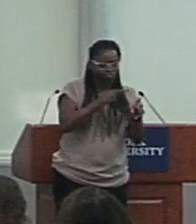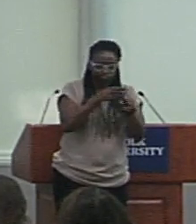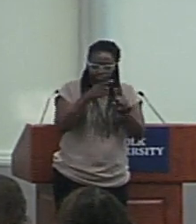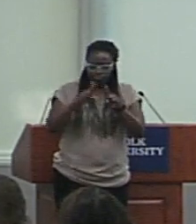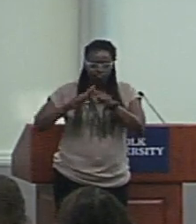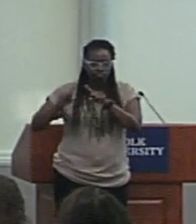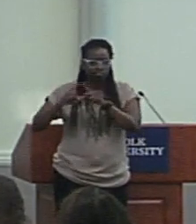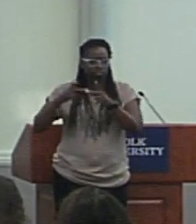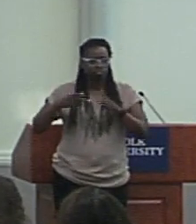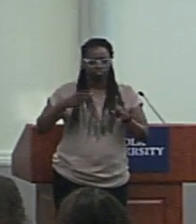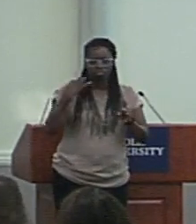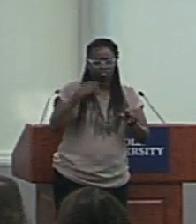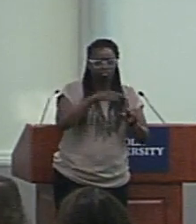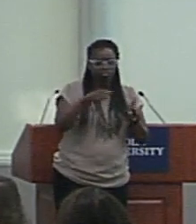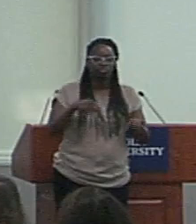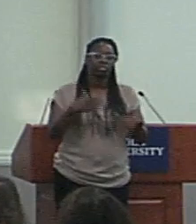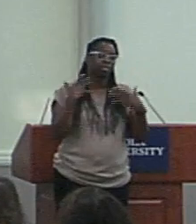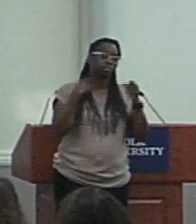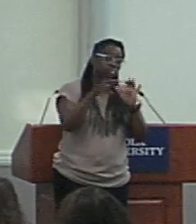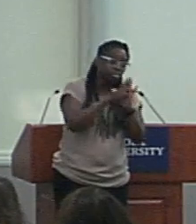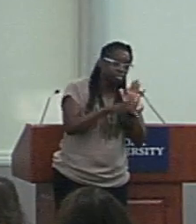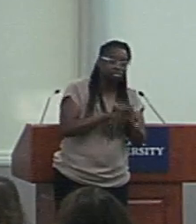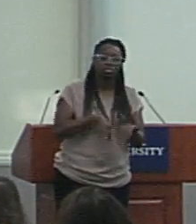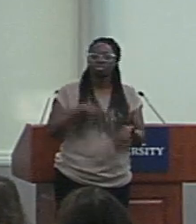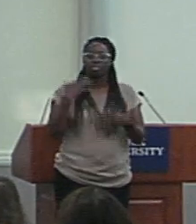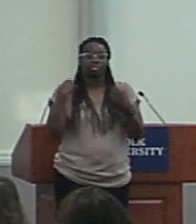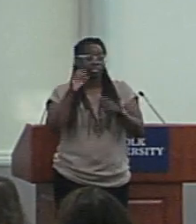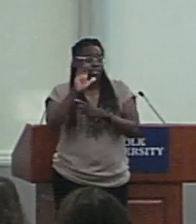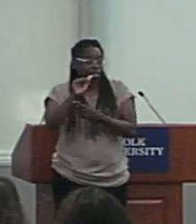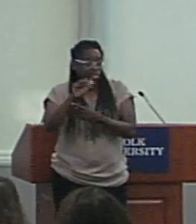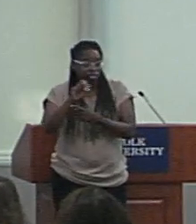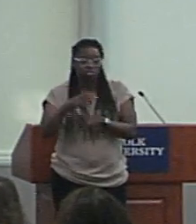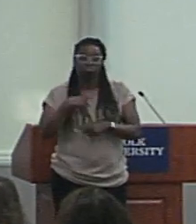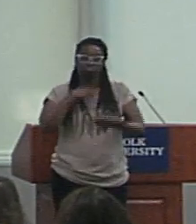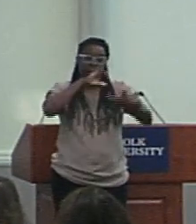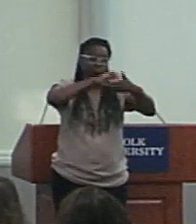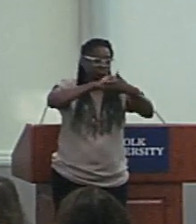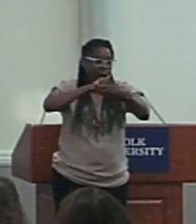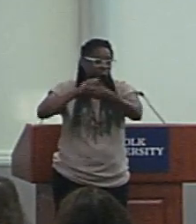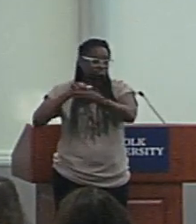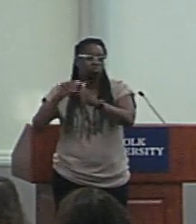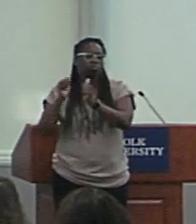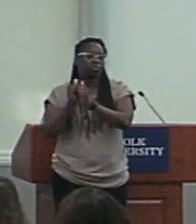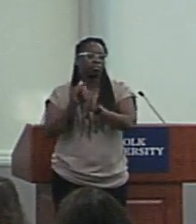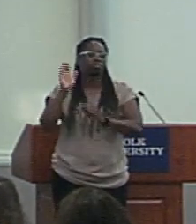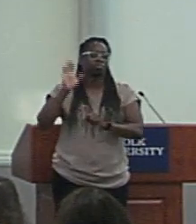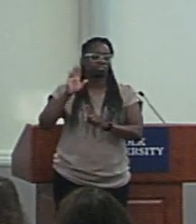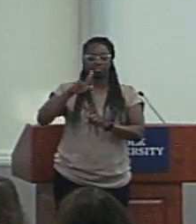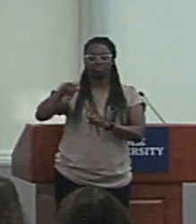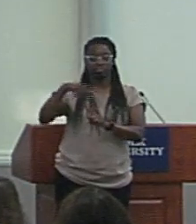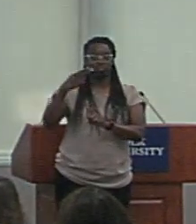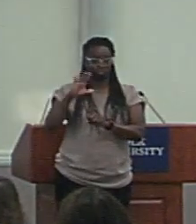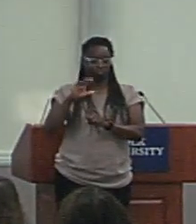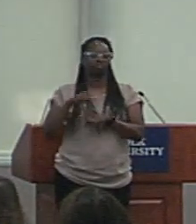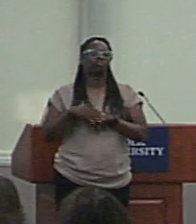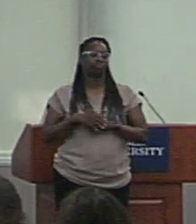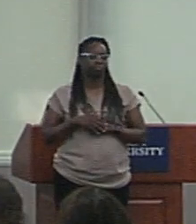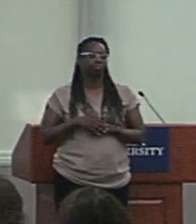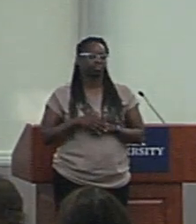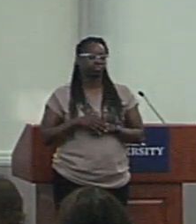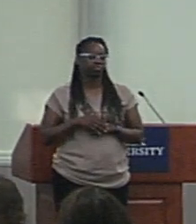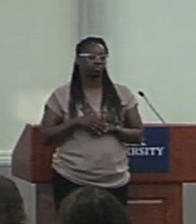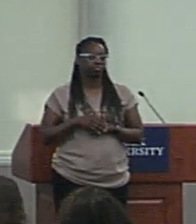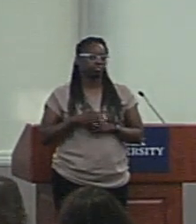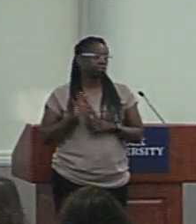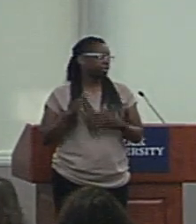policy and health care. So we work very closely with the Boston Public Health Commission, and we can raise this issue with them as well. Sounds like Zari